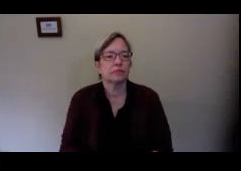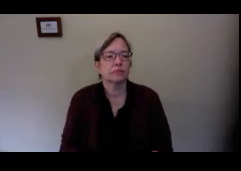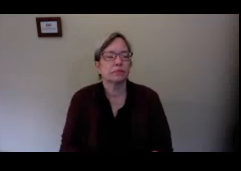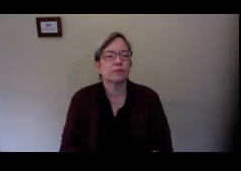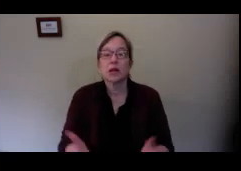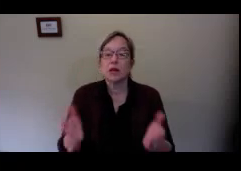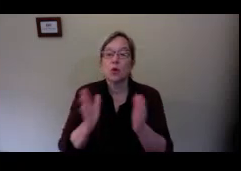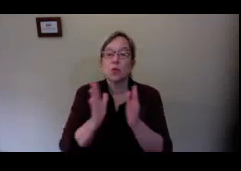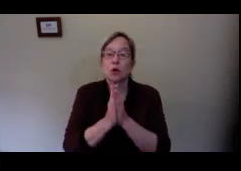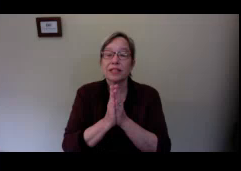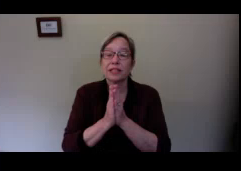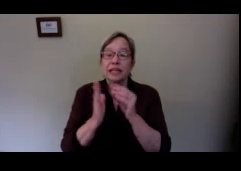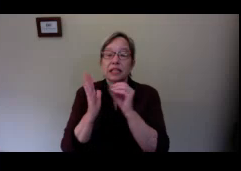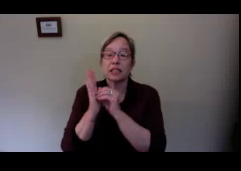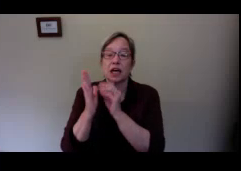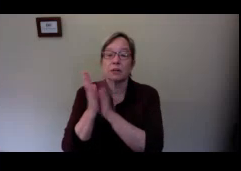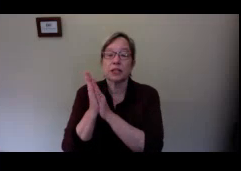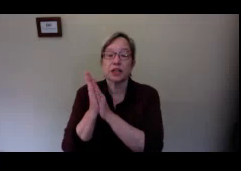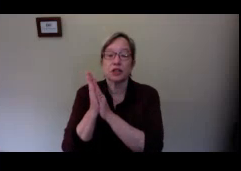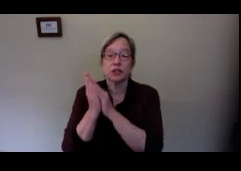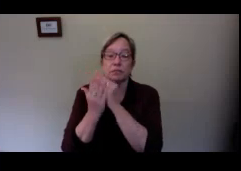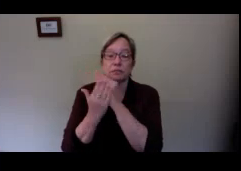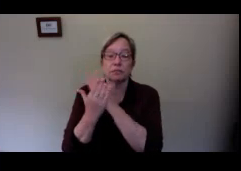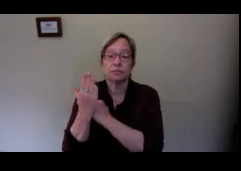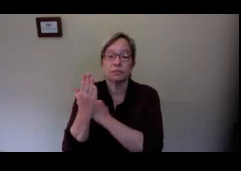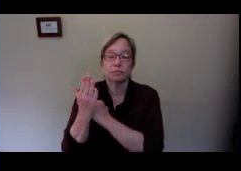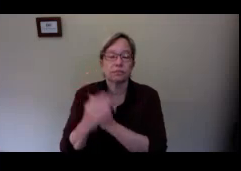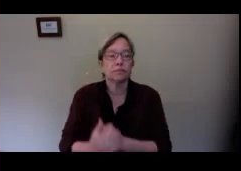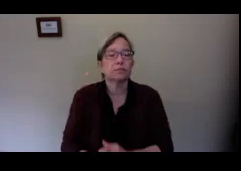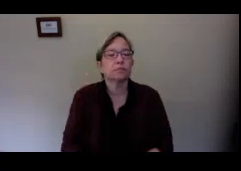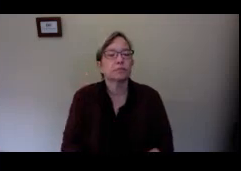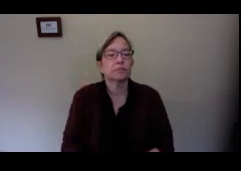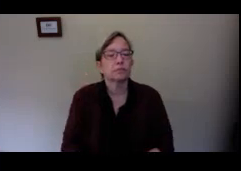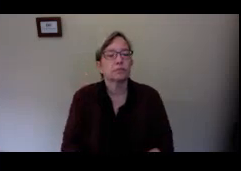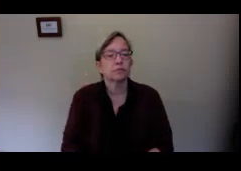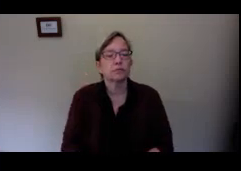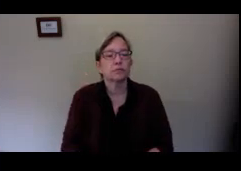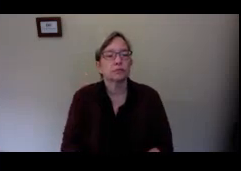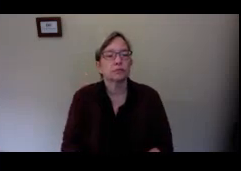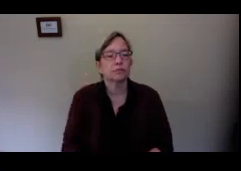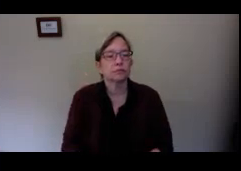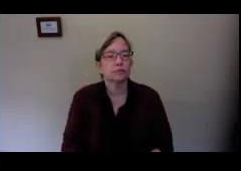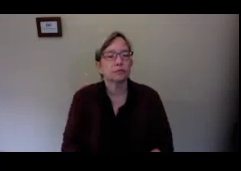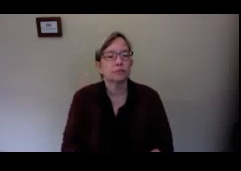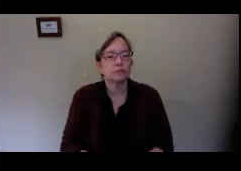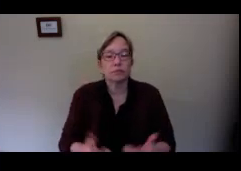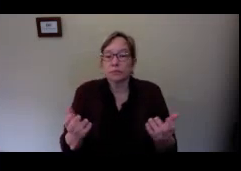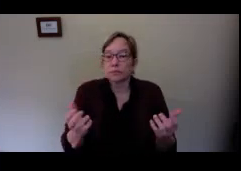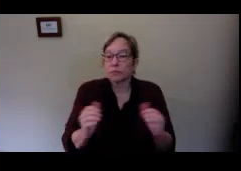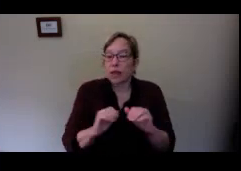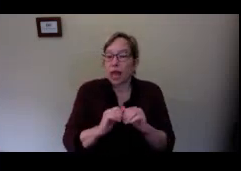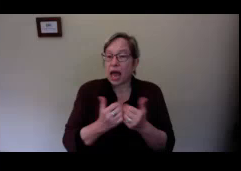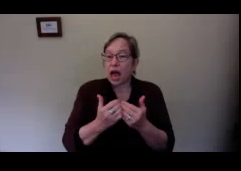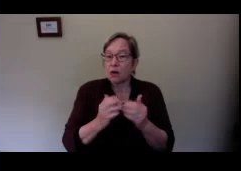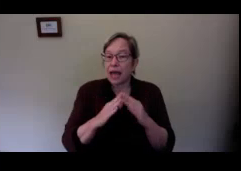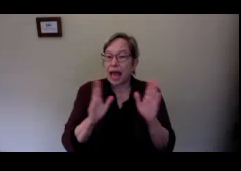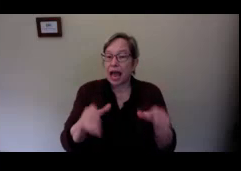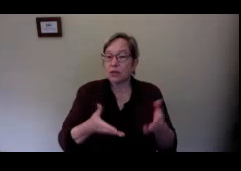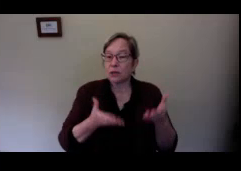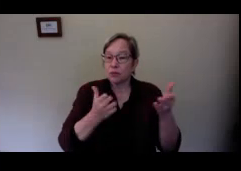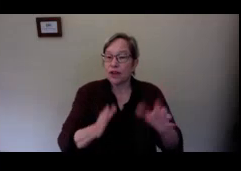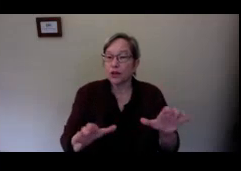There we go. So requesting documentation. How does a housing provider do this in a